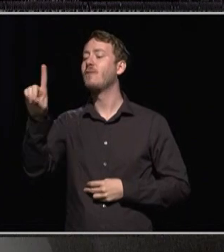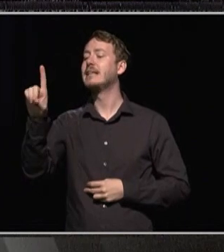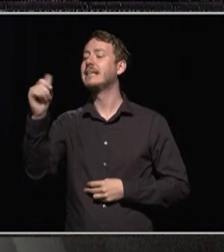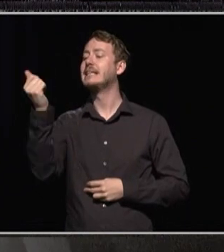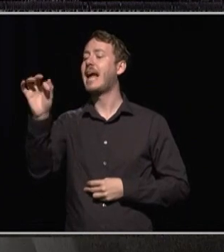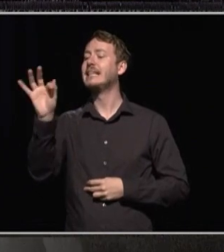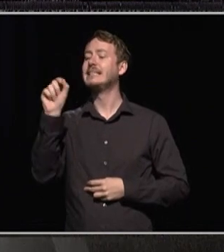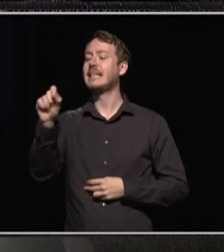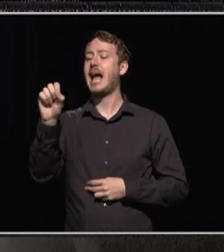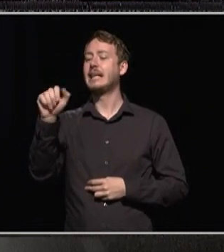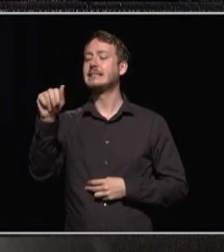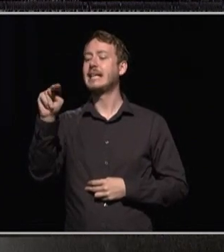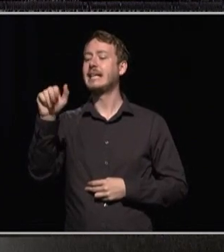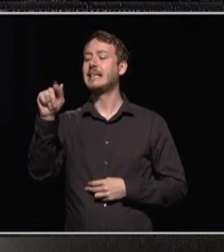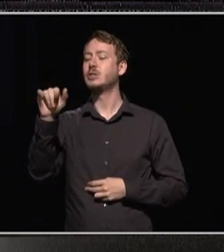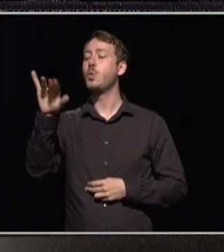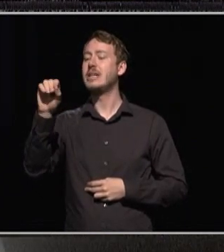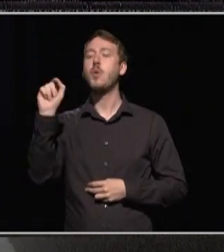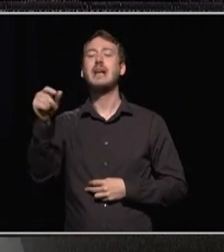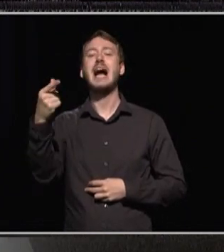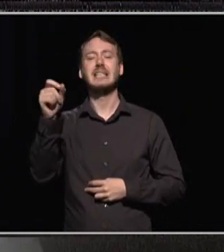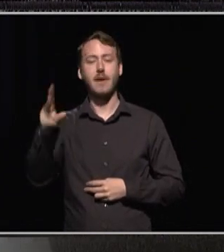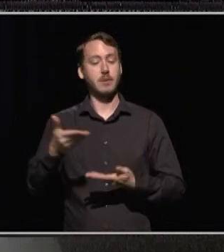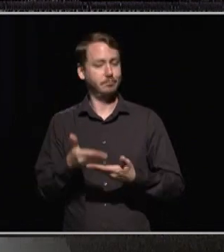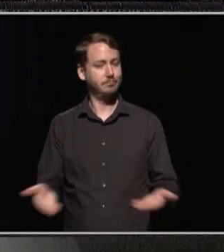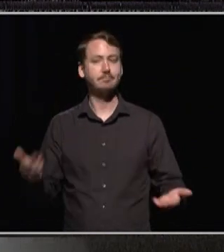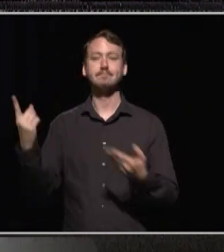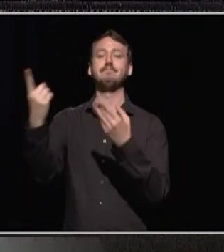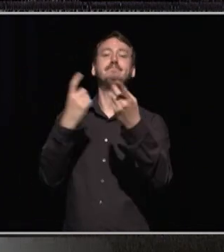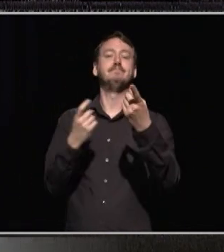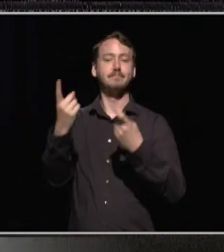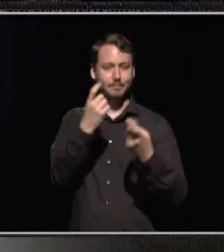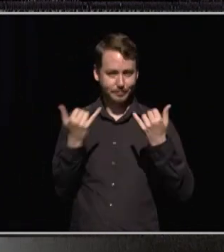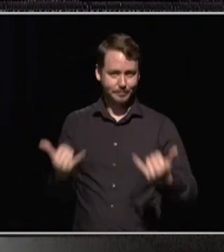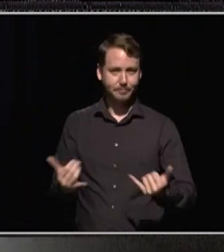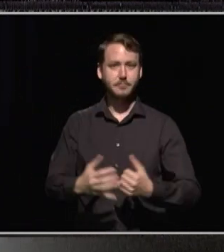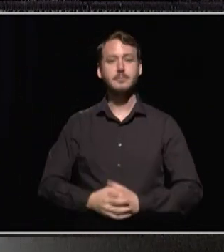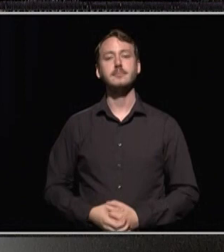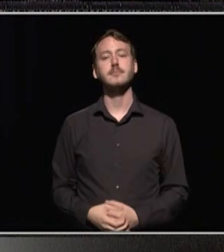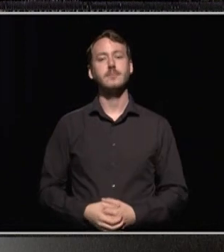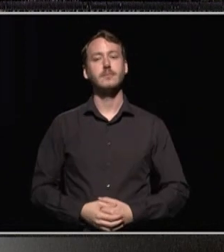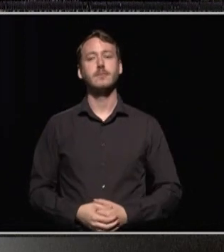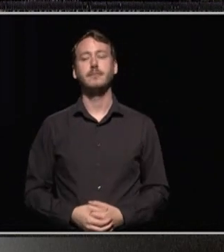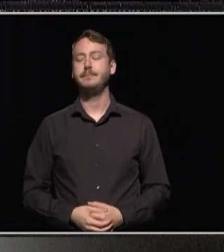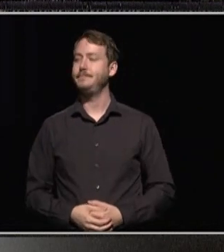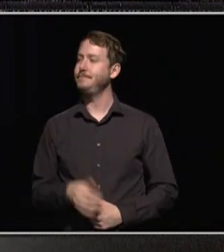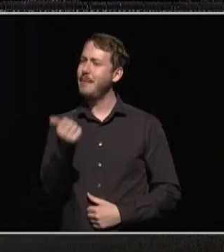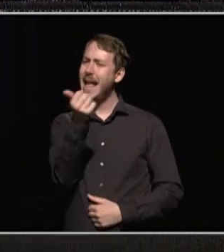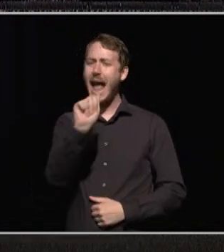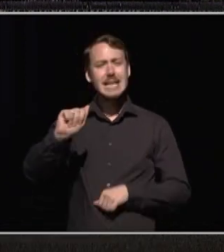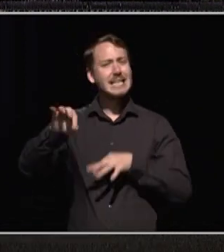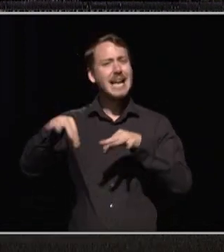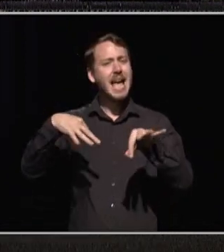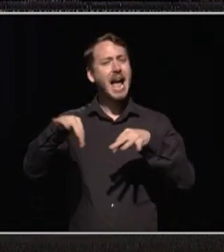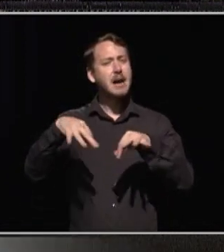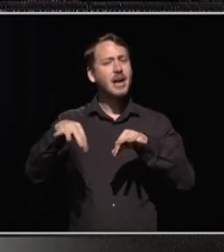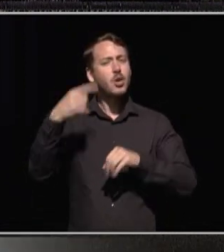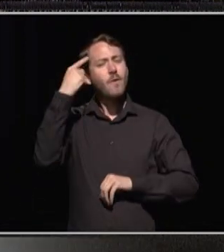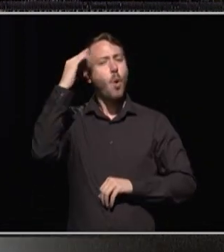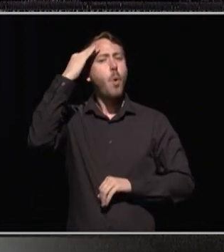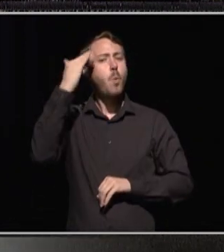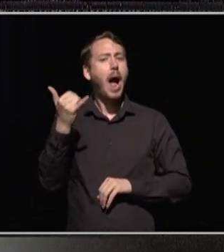covid19.sanantonio.gov. Jennifer, myself, and the judge are available for questions. Is there any explanation on why